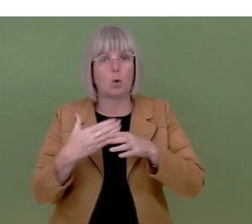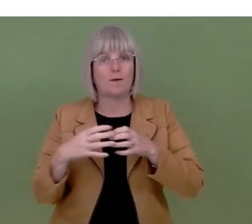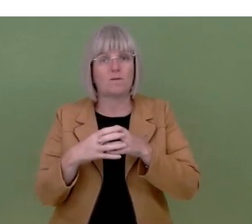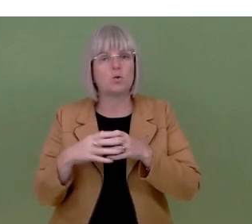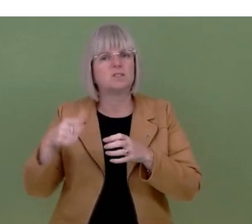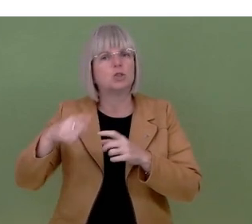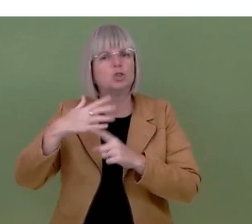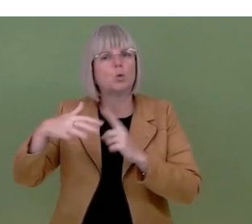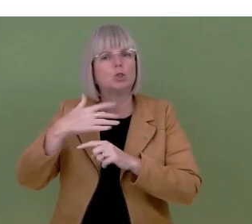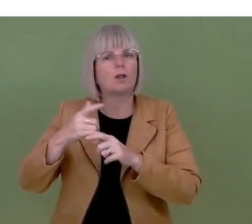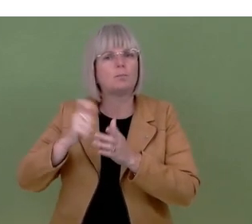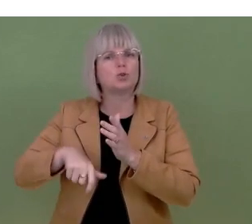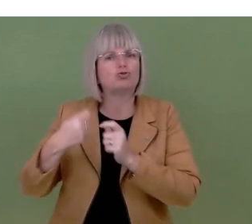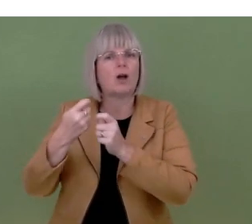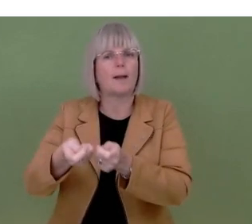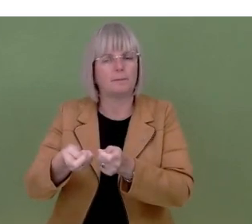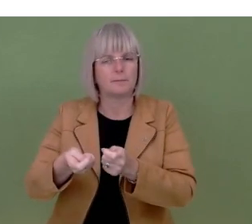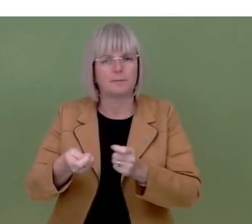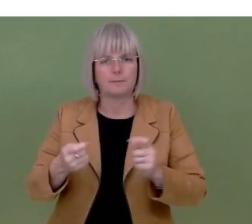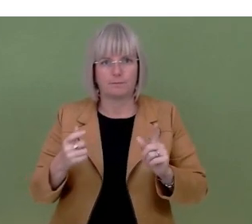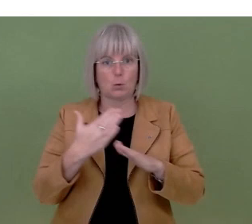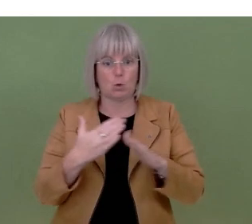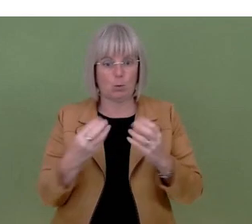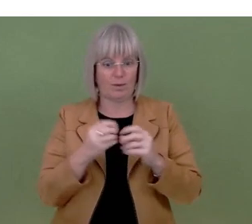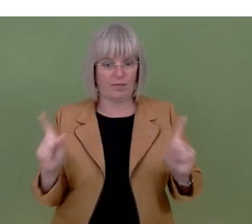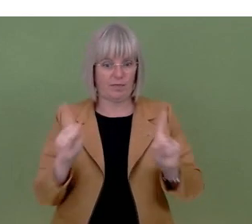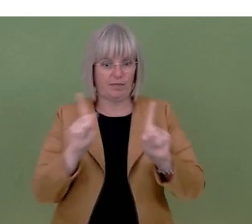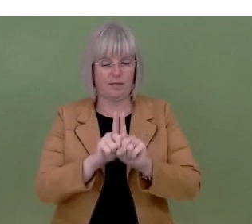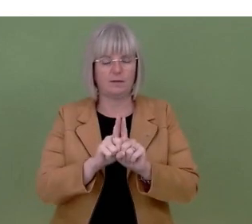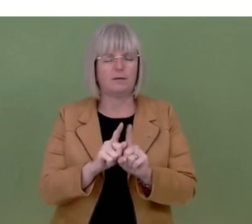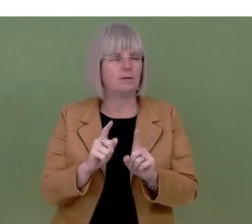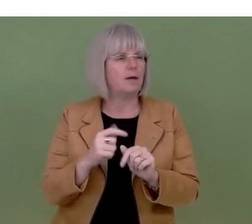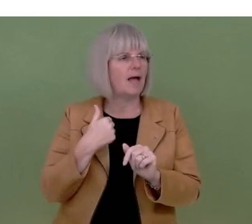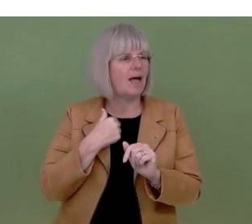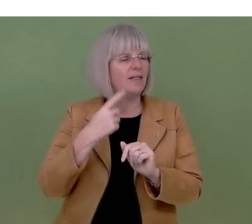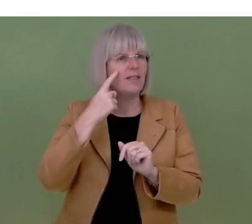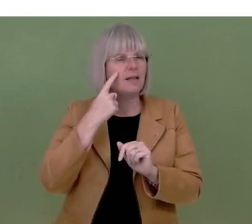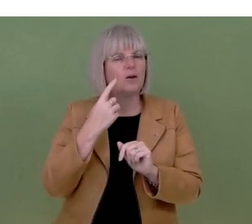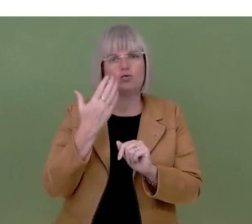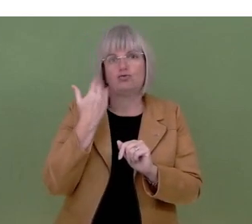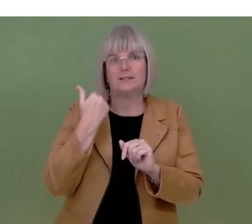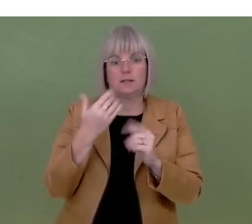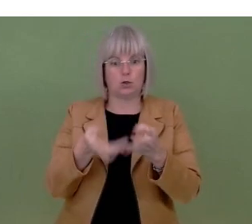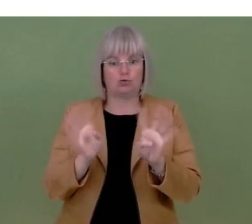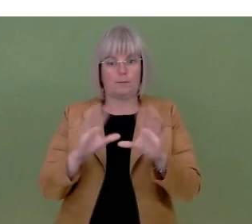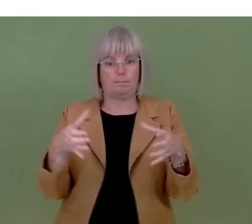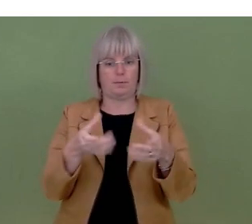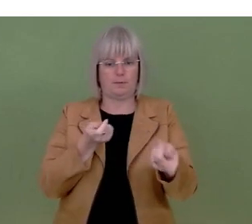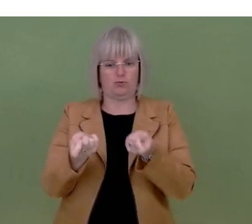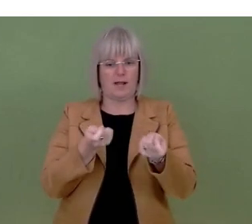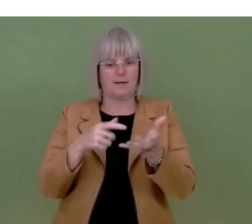and helped, I can think of a recent group a TAP ran, helped older